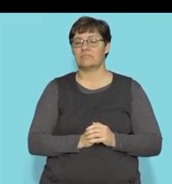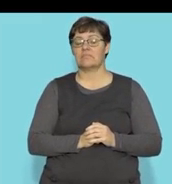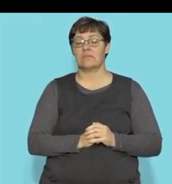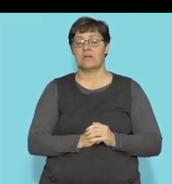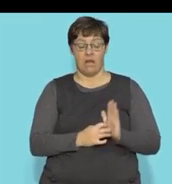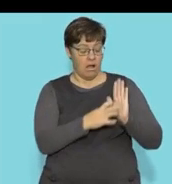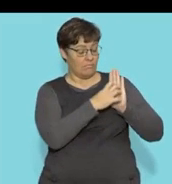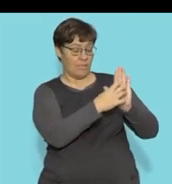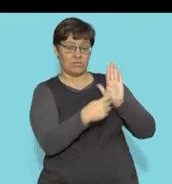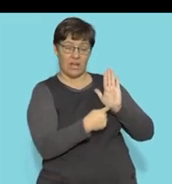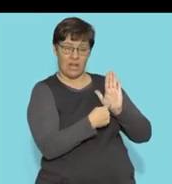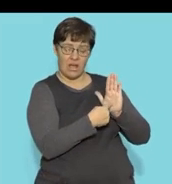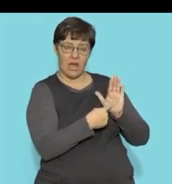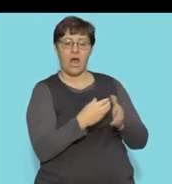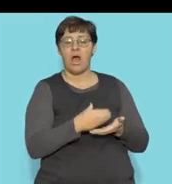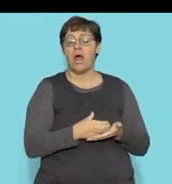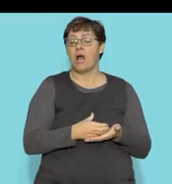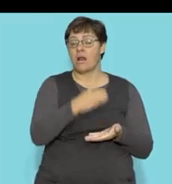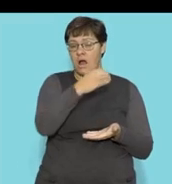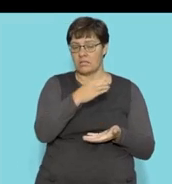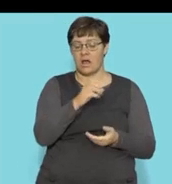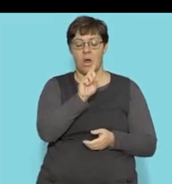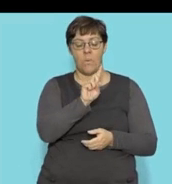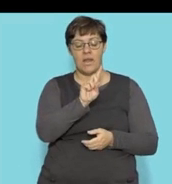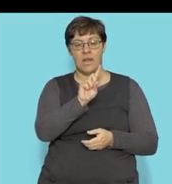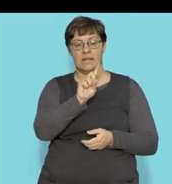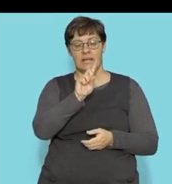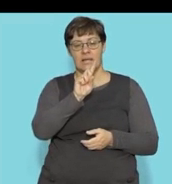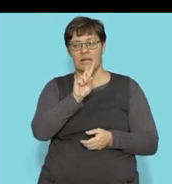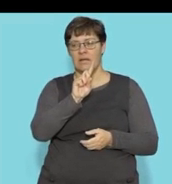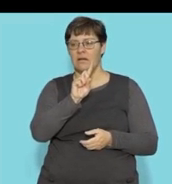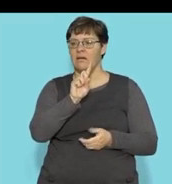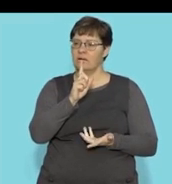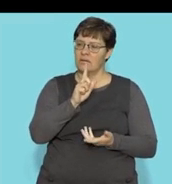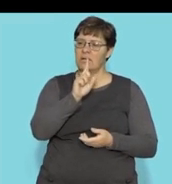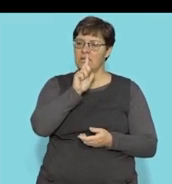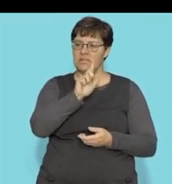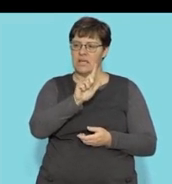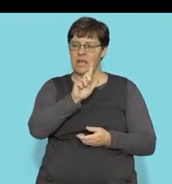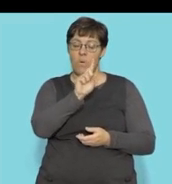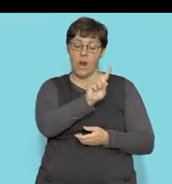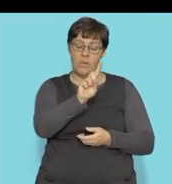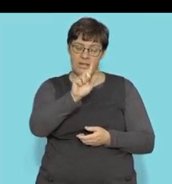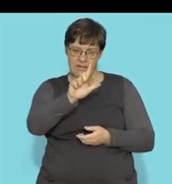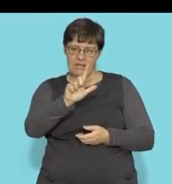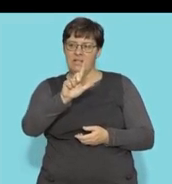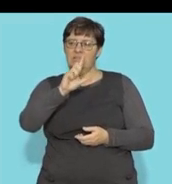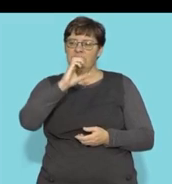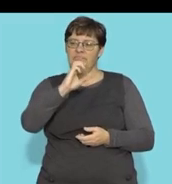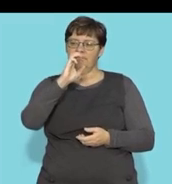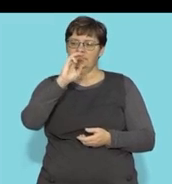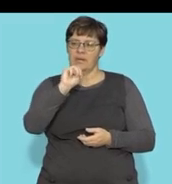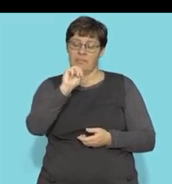the diagram below shows a glass with a volume of 117 pi centimeters